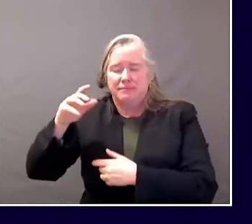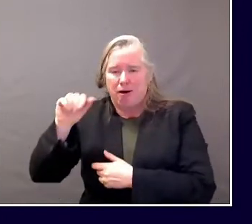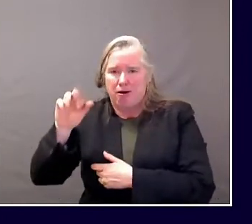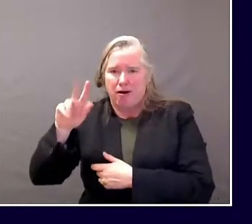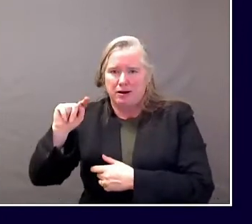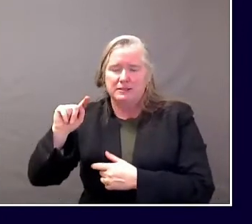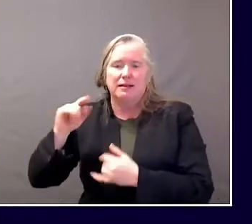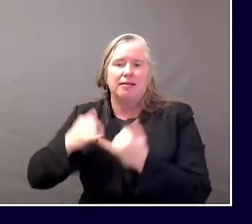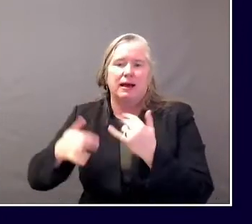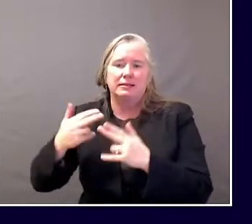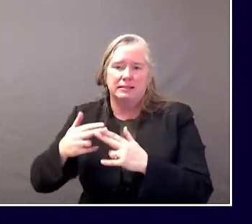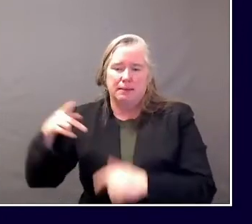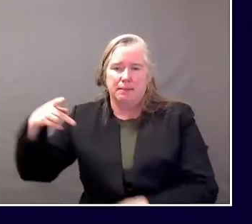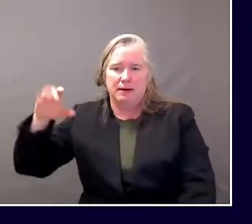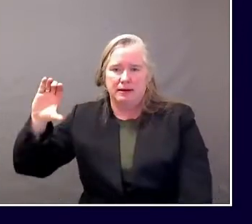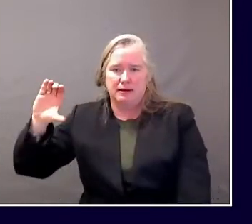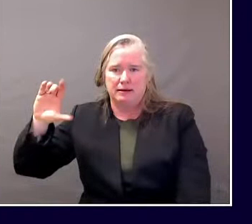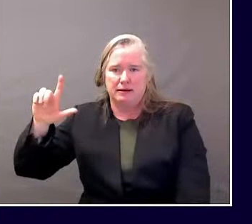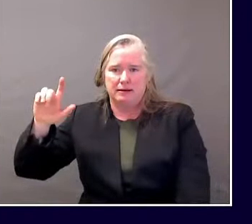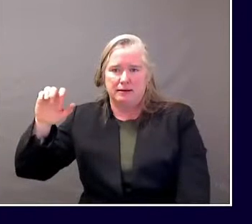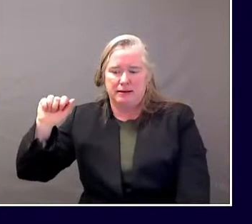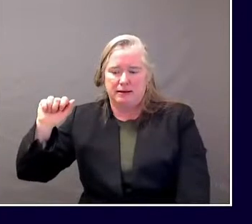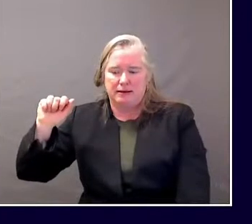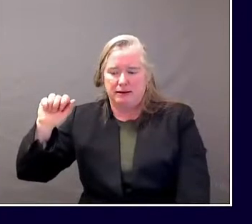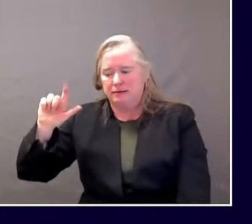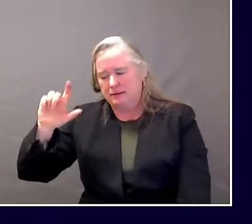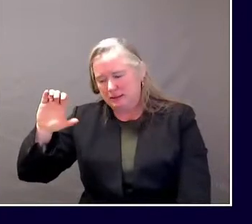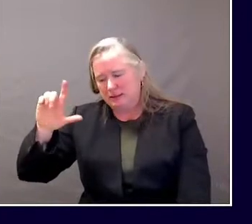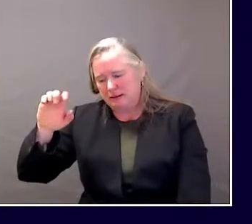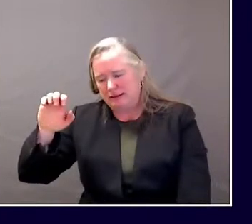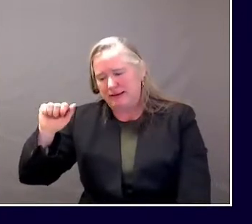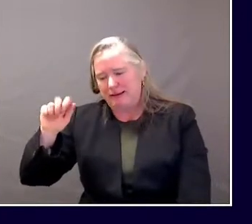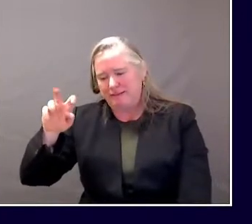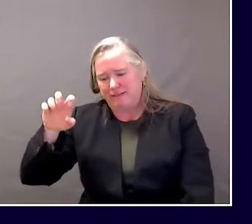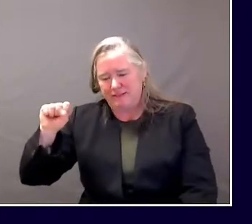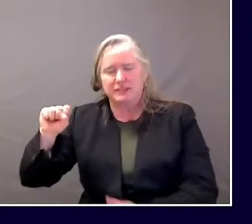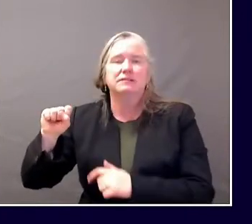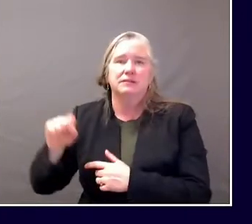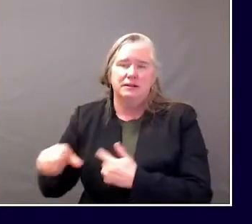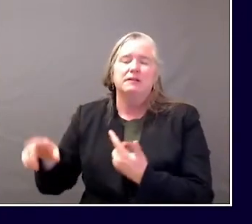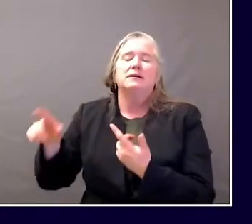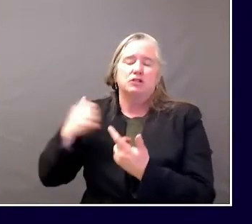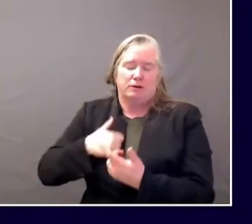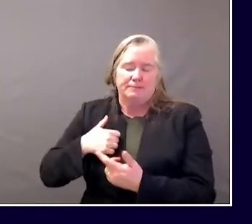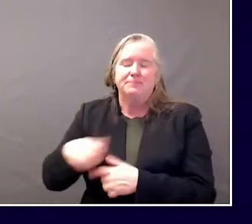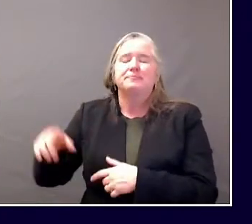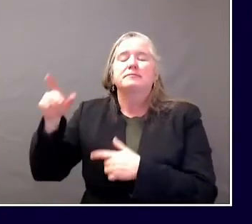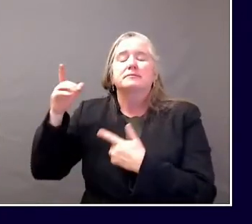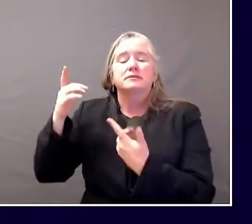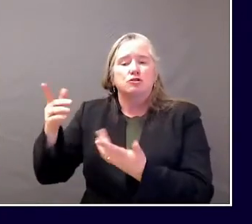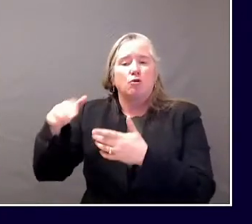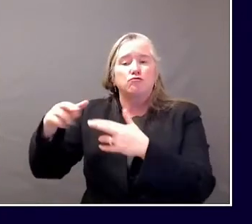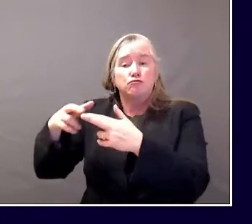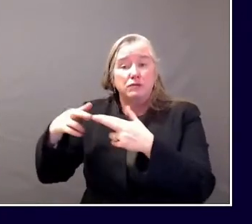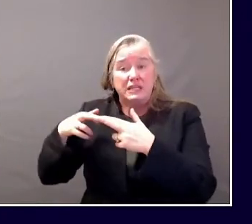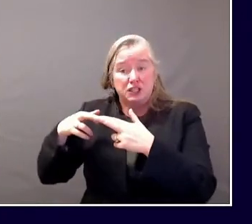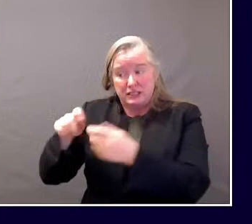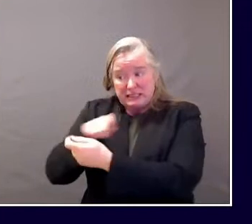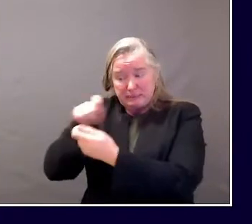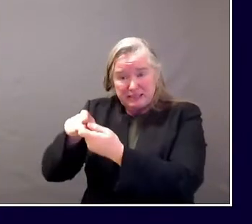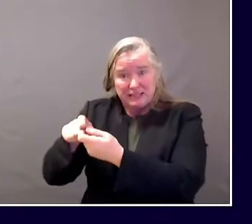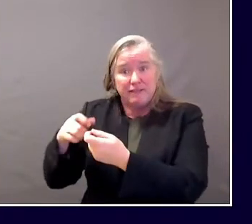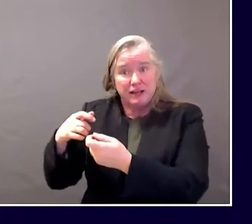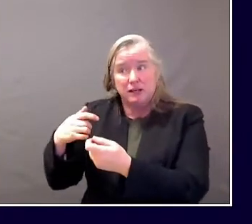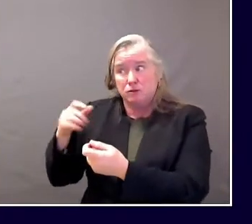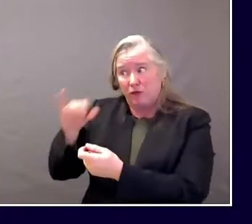about what makes sense in York County, given the nuances, given those, as you say, region-specific considerations. There are a